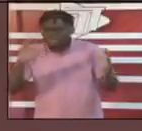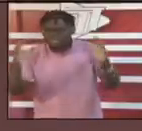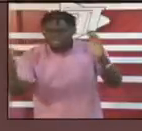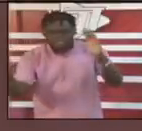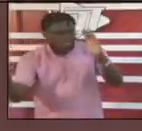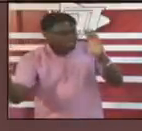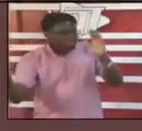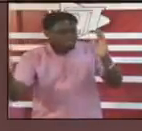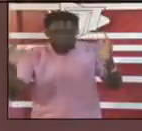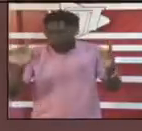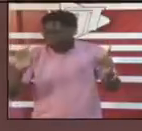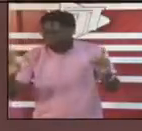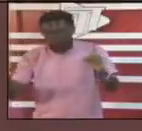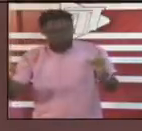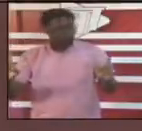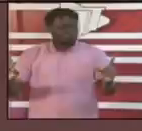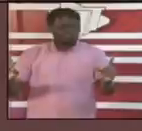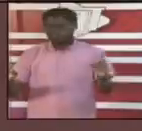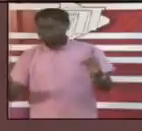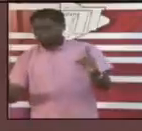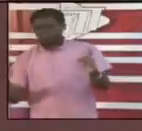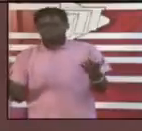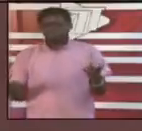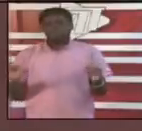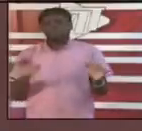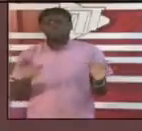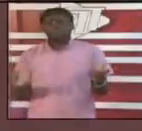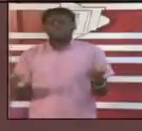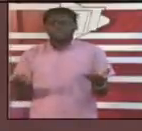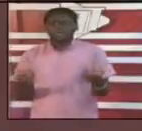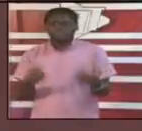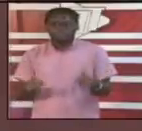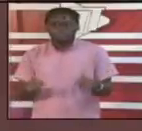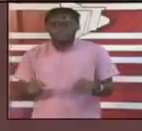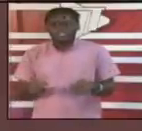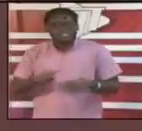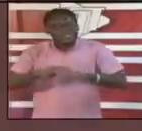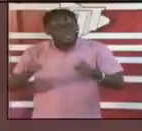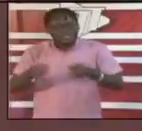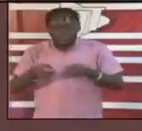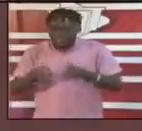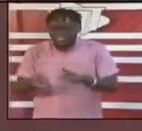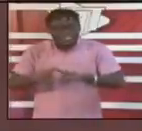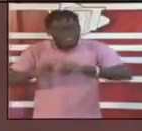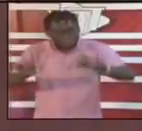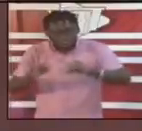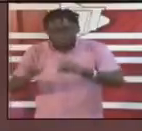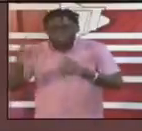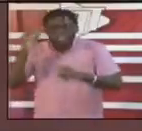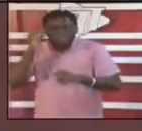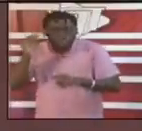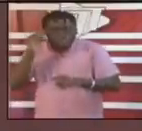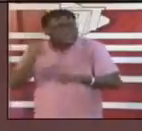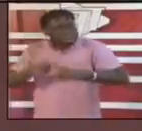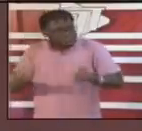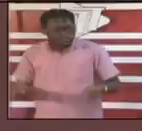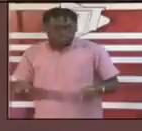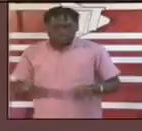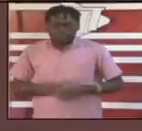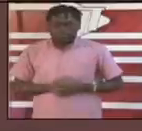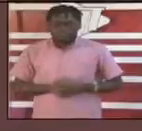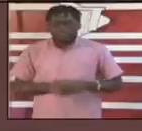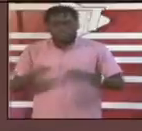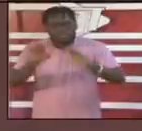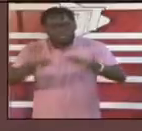where you would like them to be at this time. Know that each child develops at their own